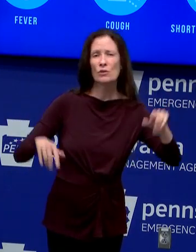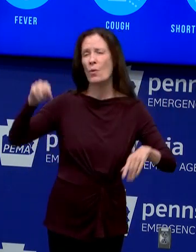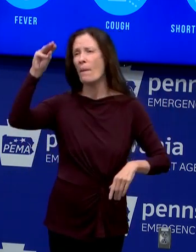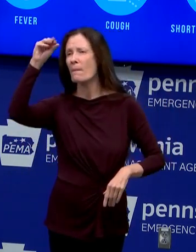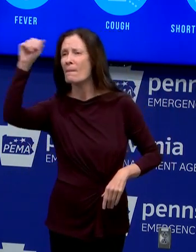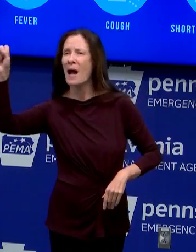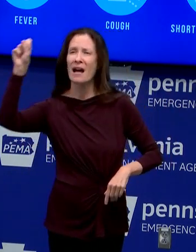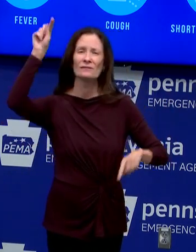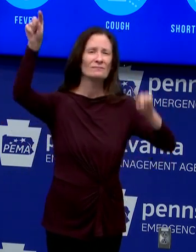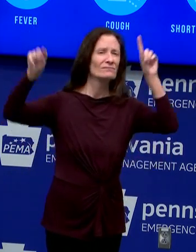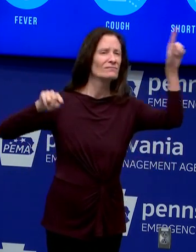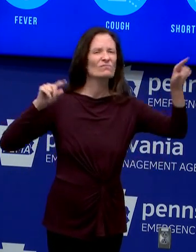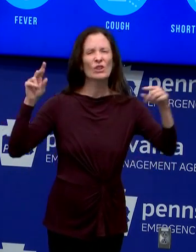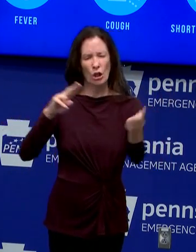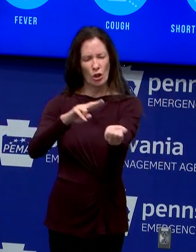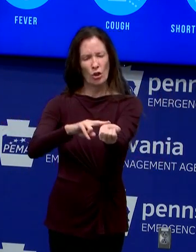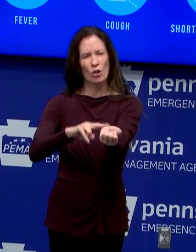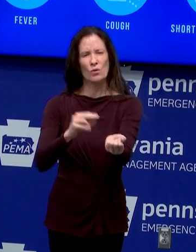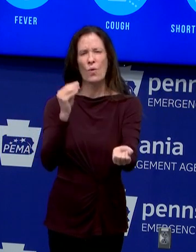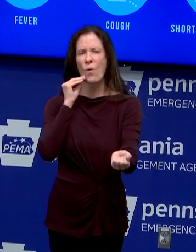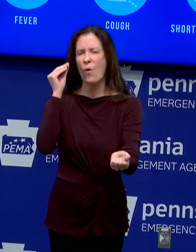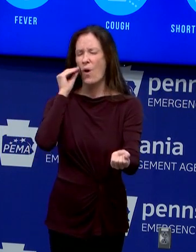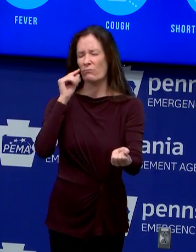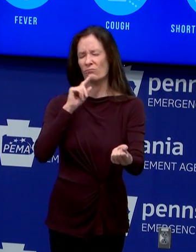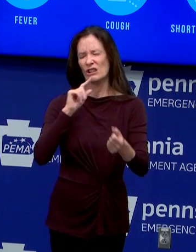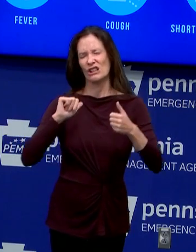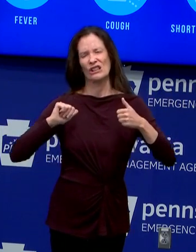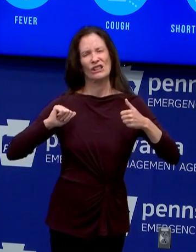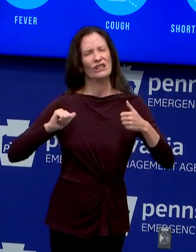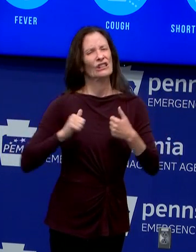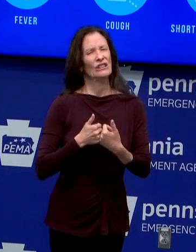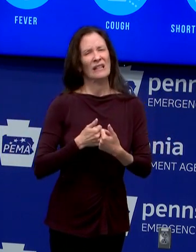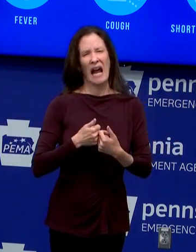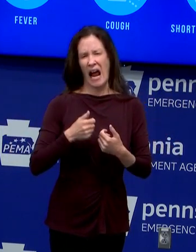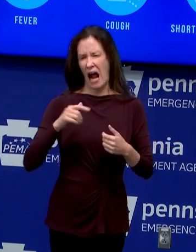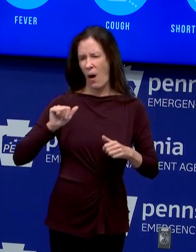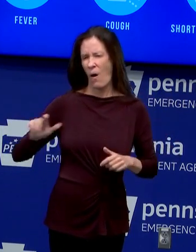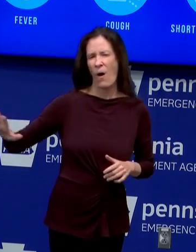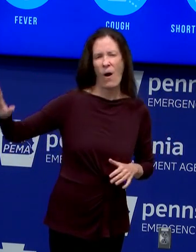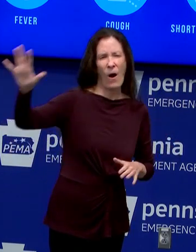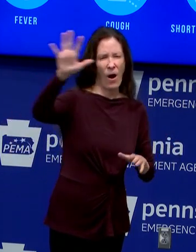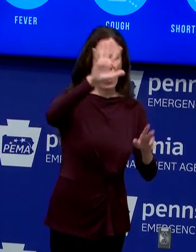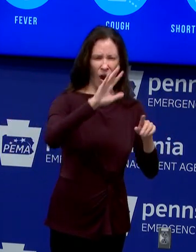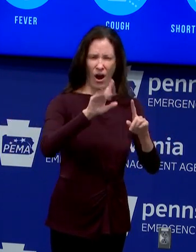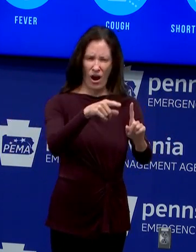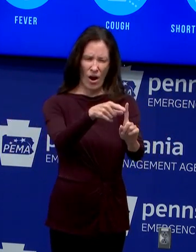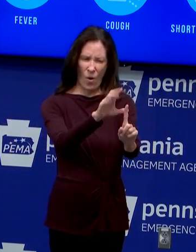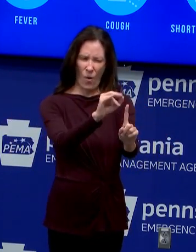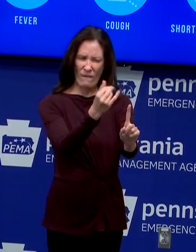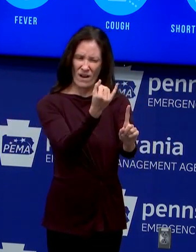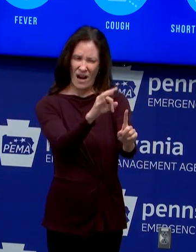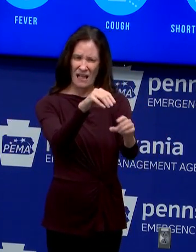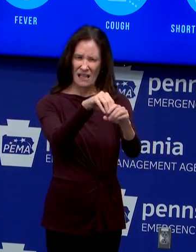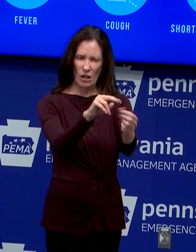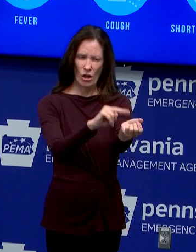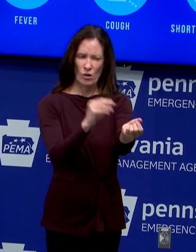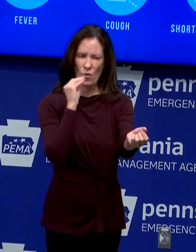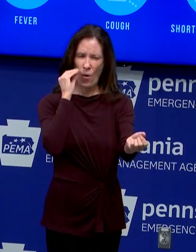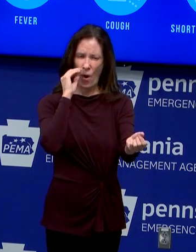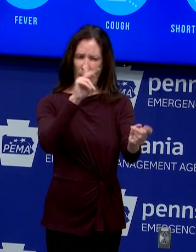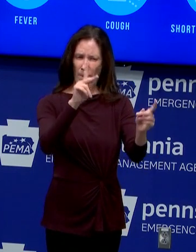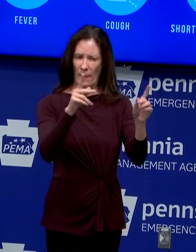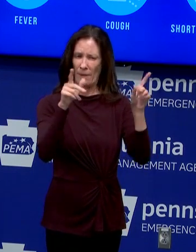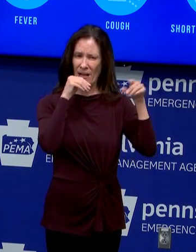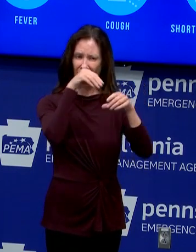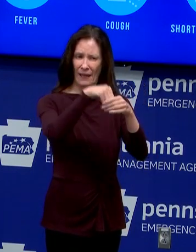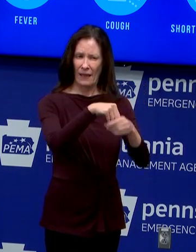really been one of the most challenging situation for all of us with COVID-19. And so there have been nursing